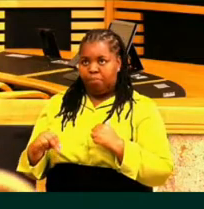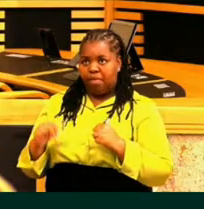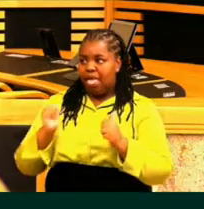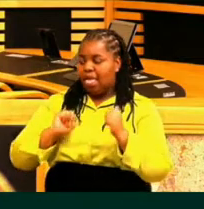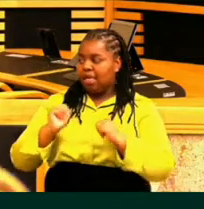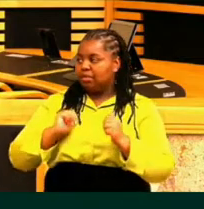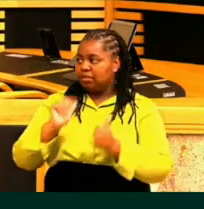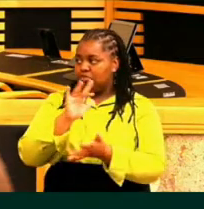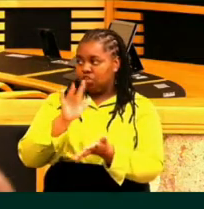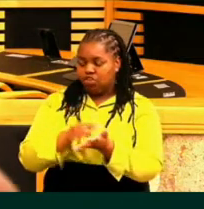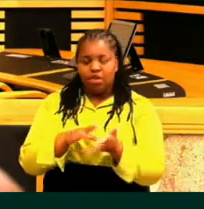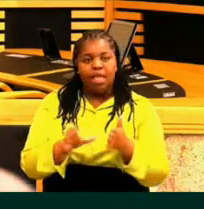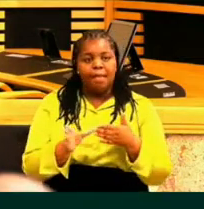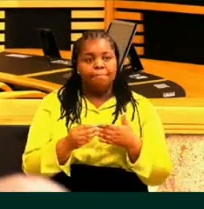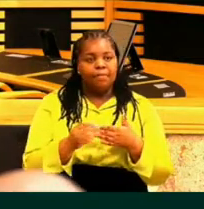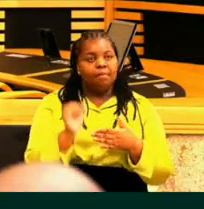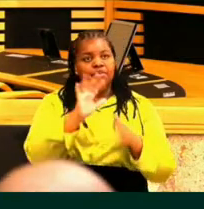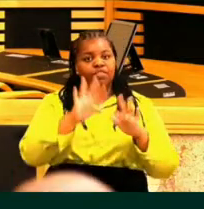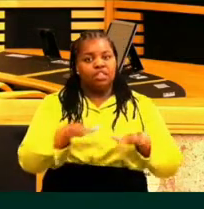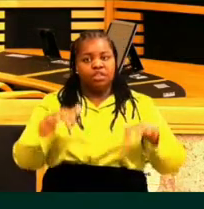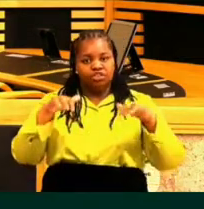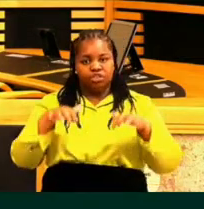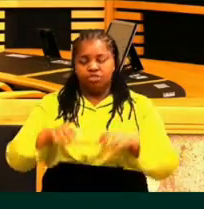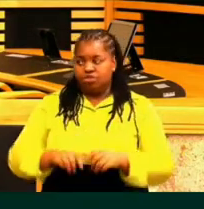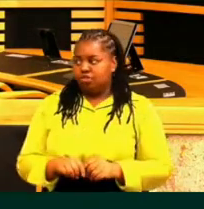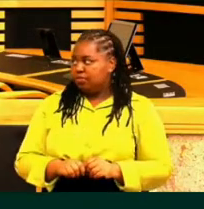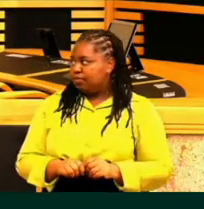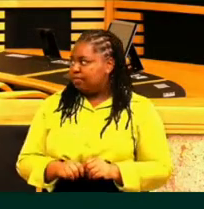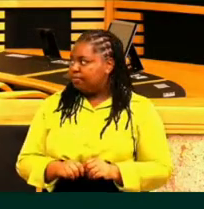members of the legislature